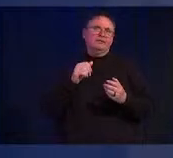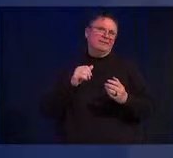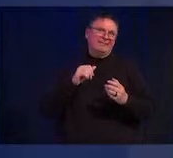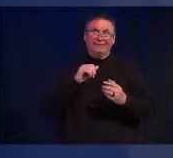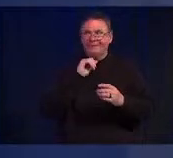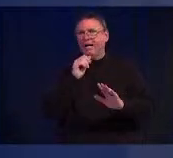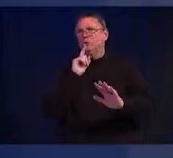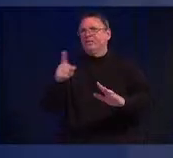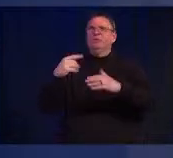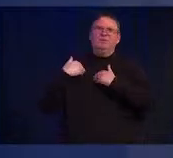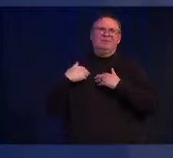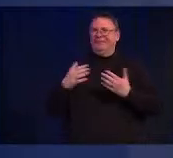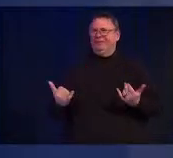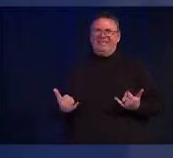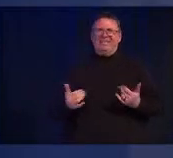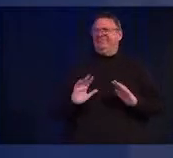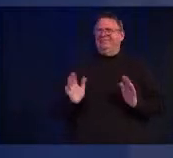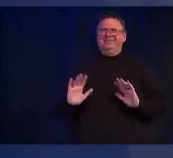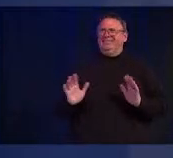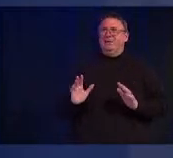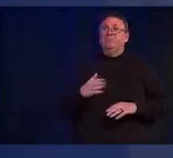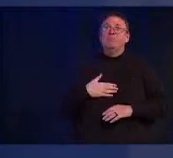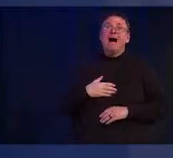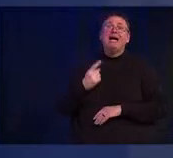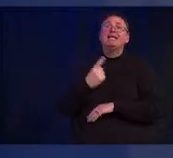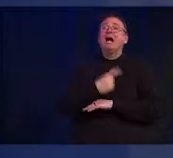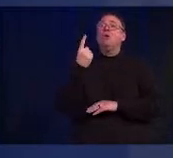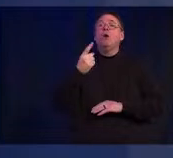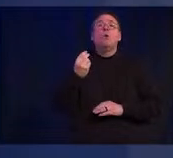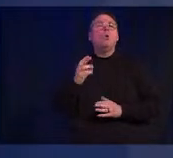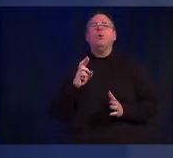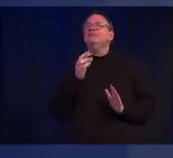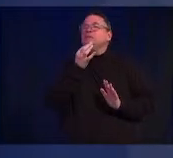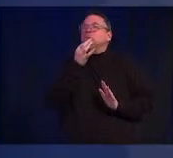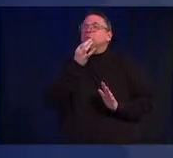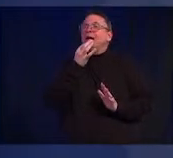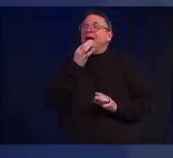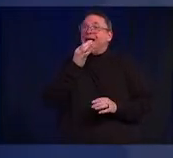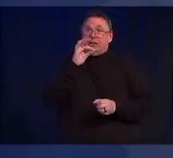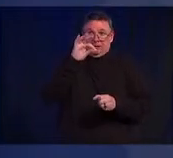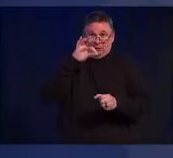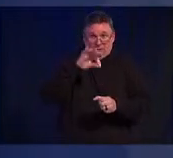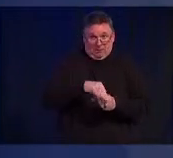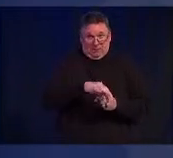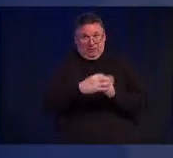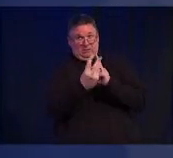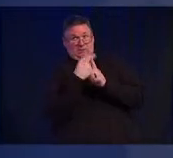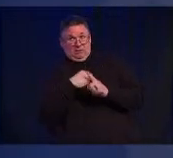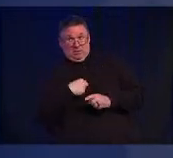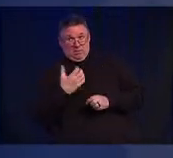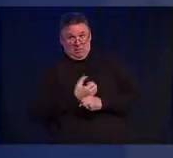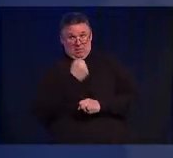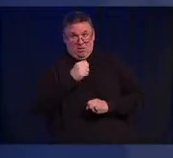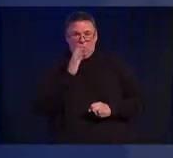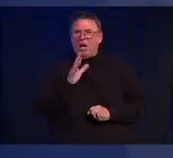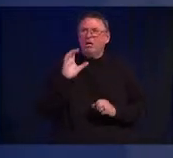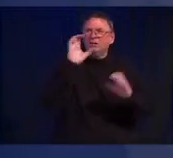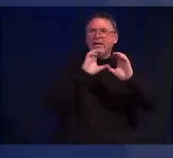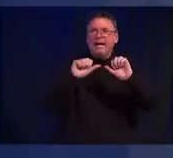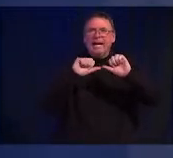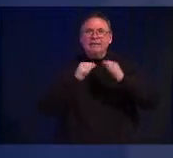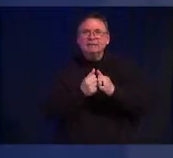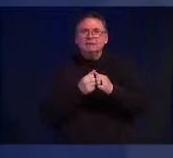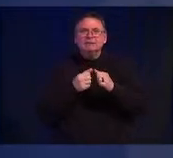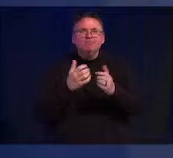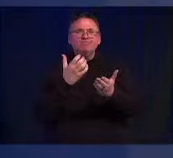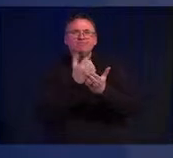But believe me, day one, we're looking, even as soon as we're elected, the day after election, we are looking at all the agencies. We're looking at that budget to see where